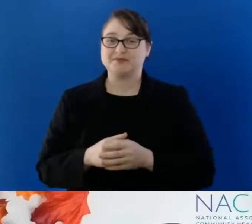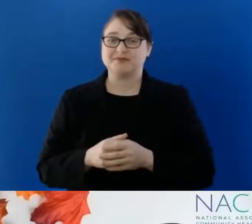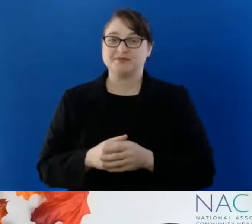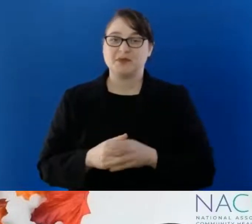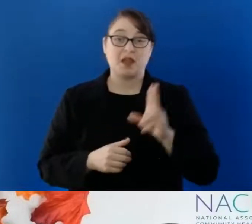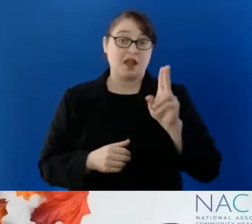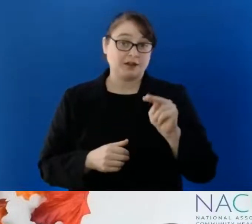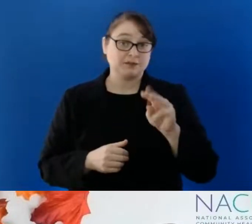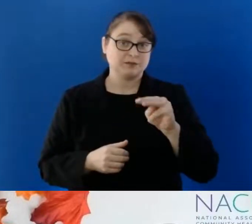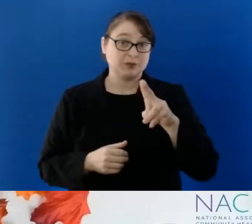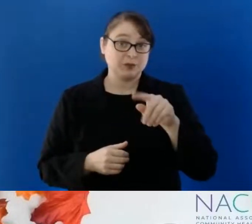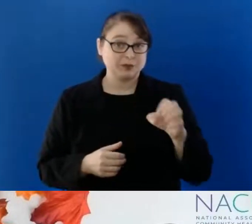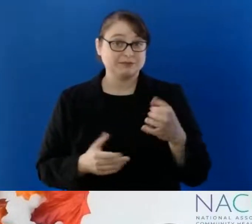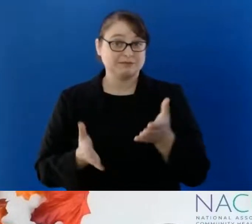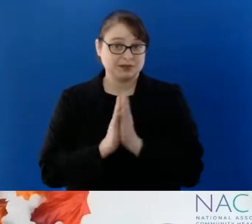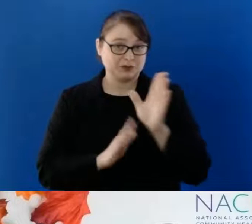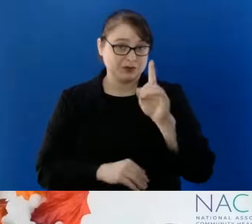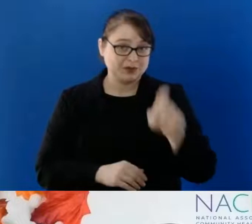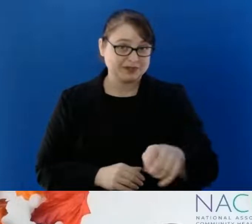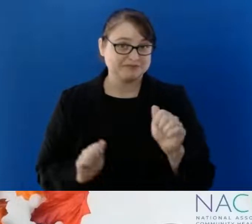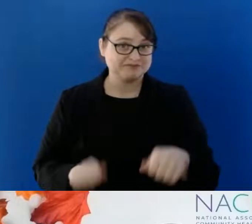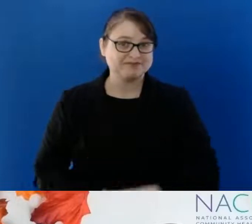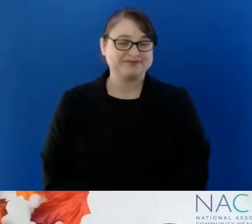to ask your question.